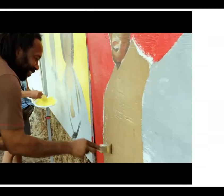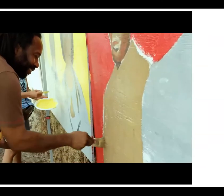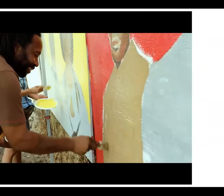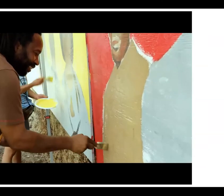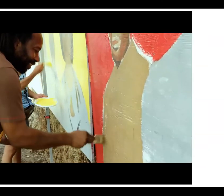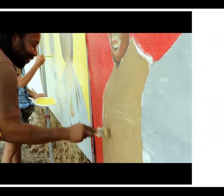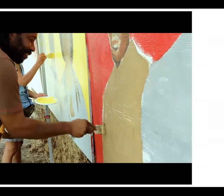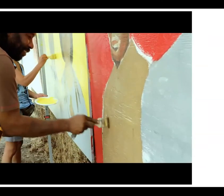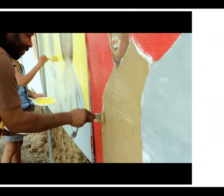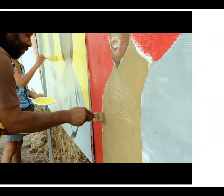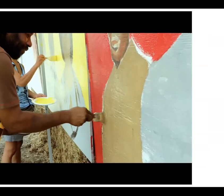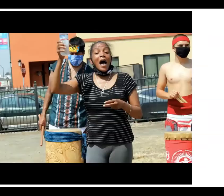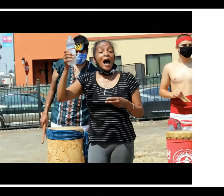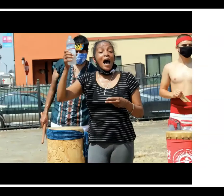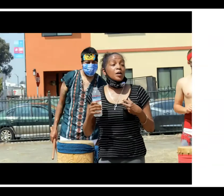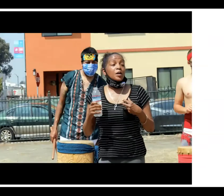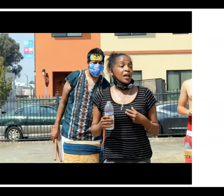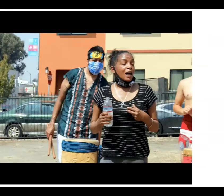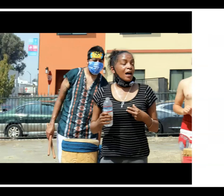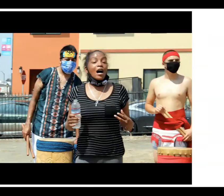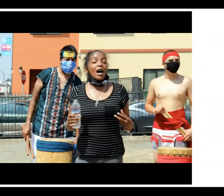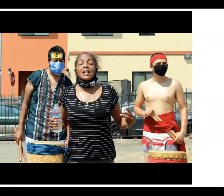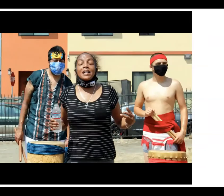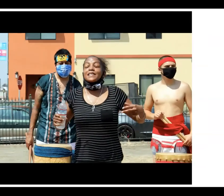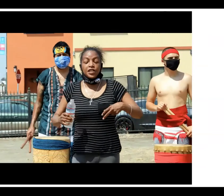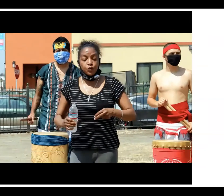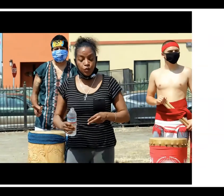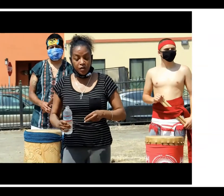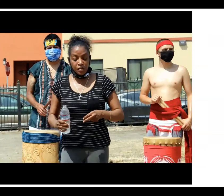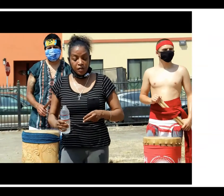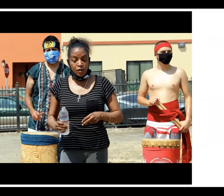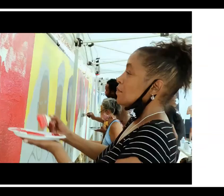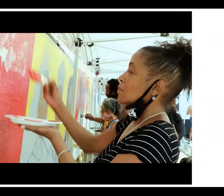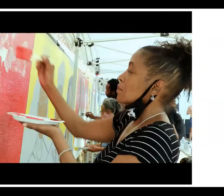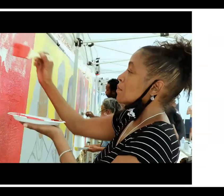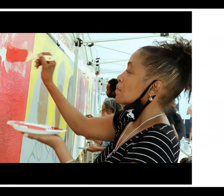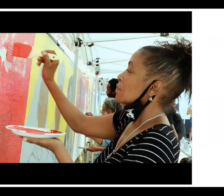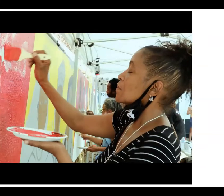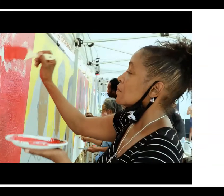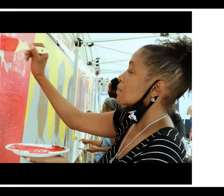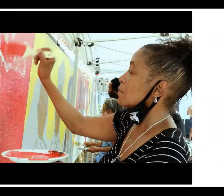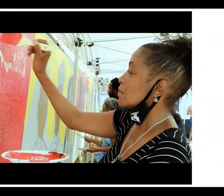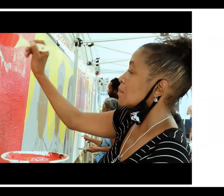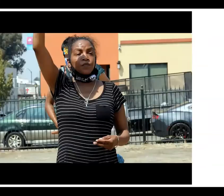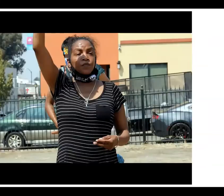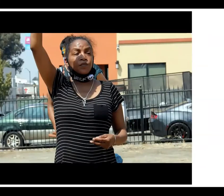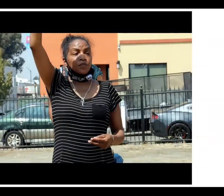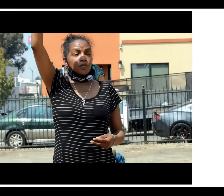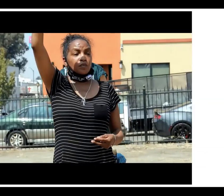homage to our being, our indigenous roots. For as long as you're indigenous, you're my family.